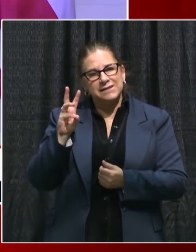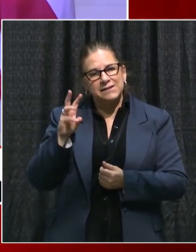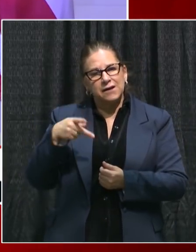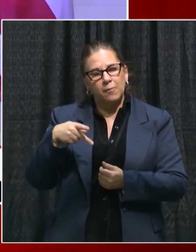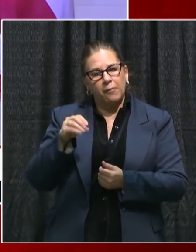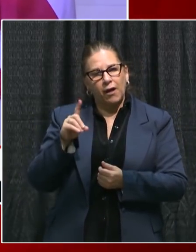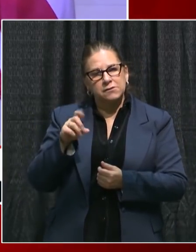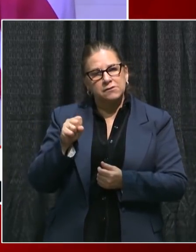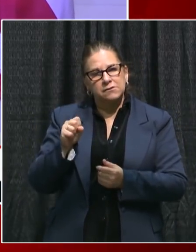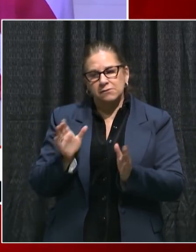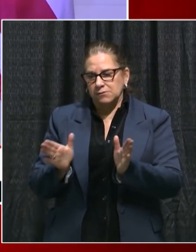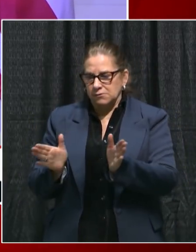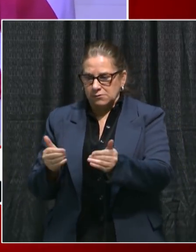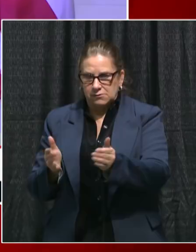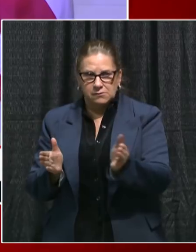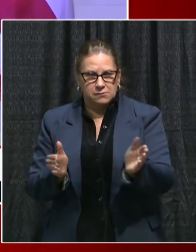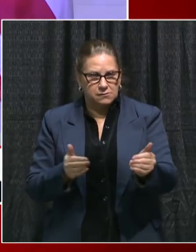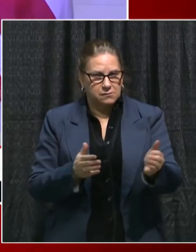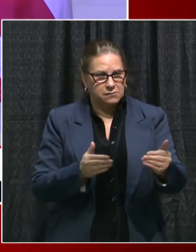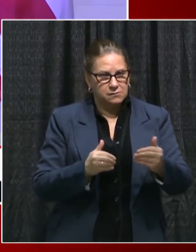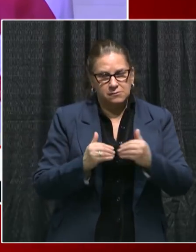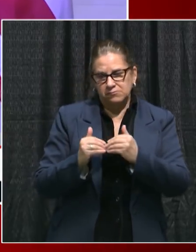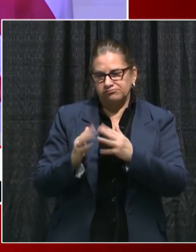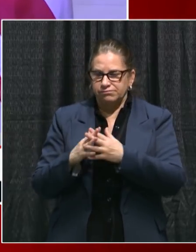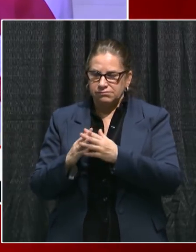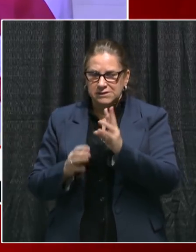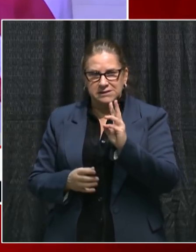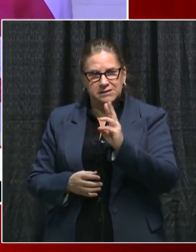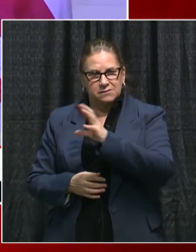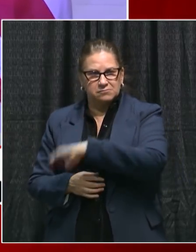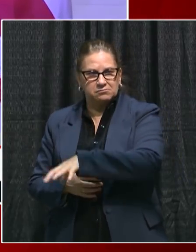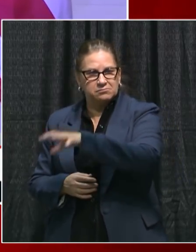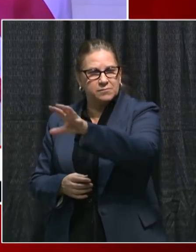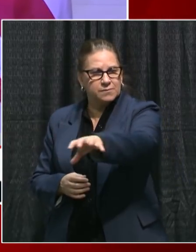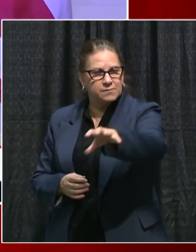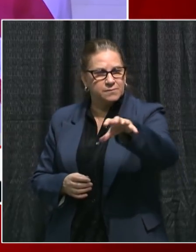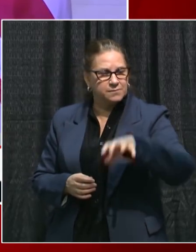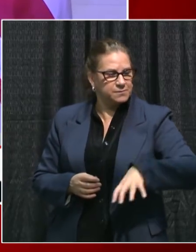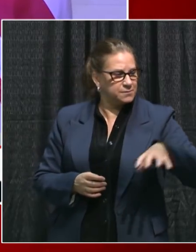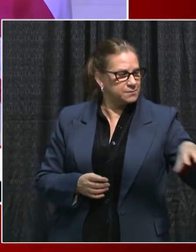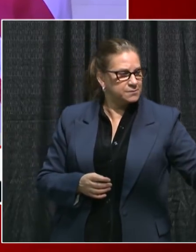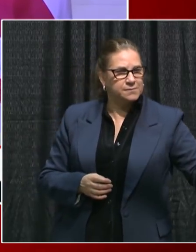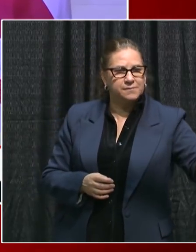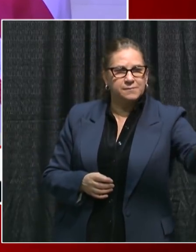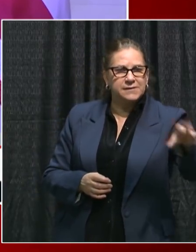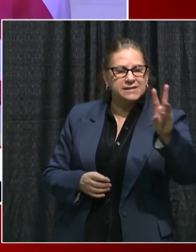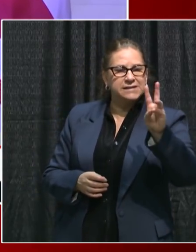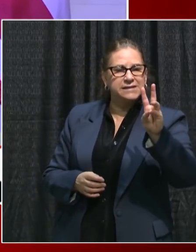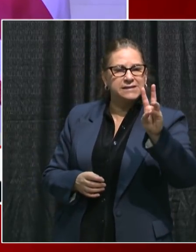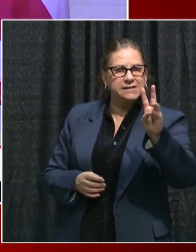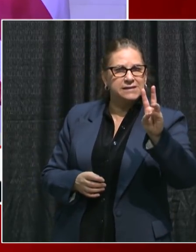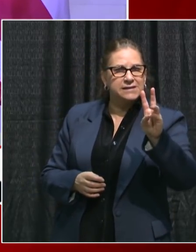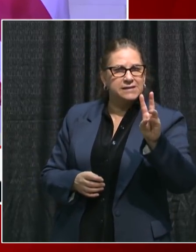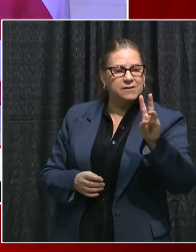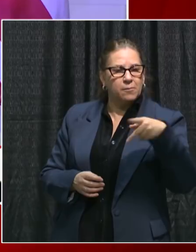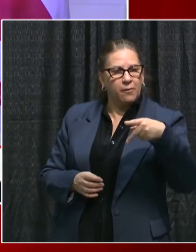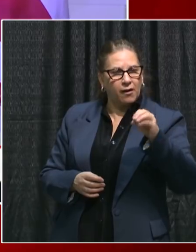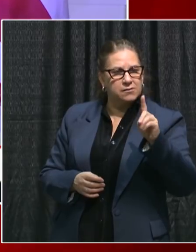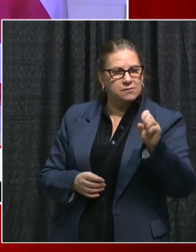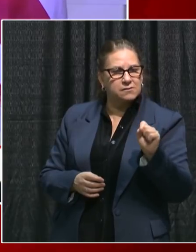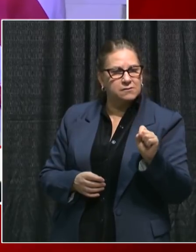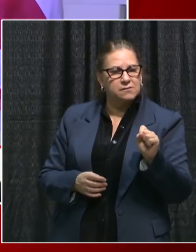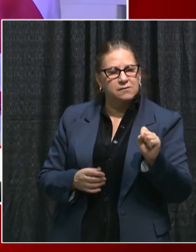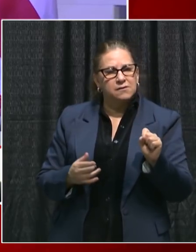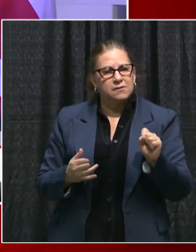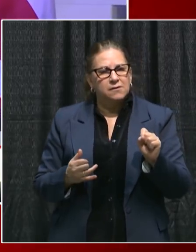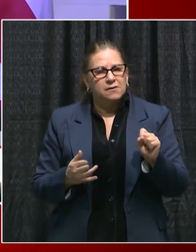at UMC. I'm just saying the pods control, to help how many people? What? Here they. So each pod Can we go